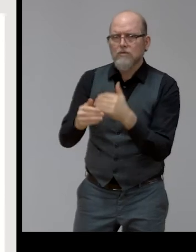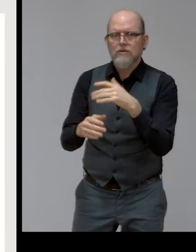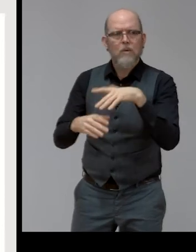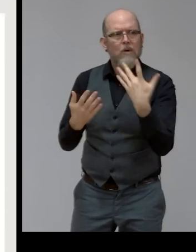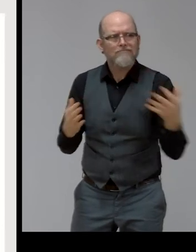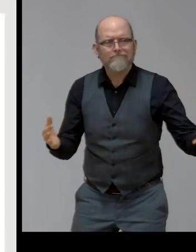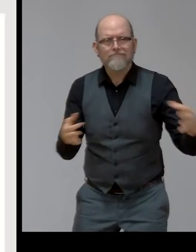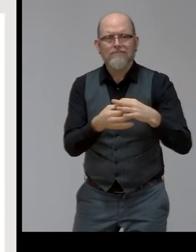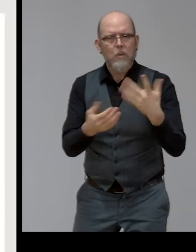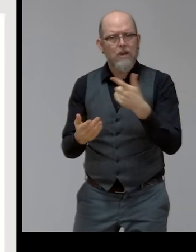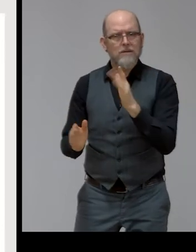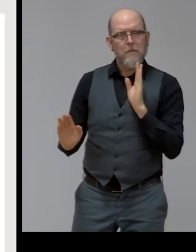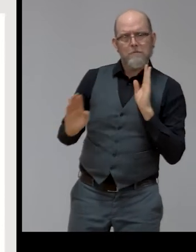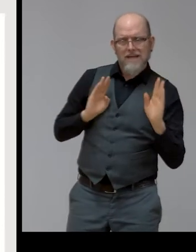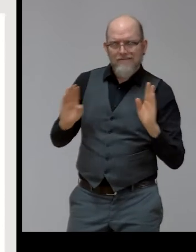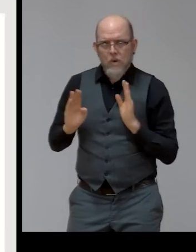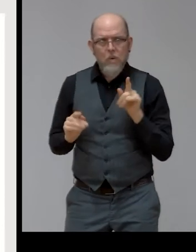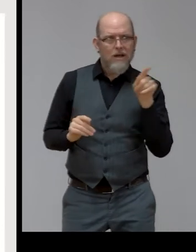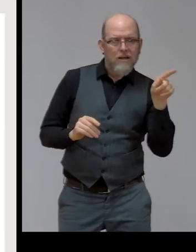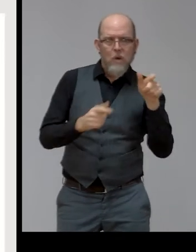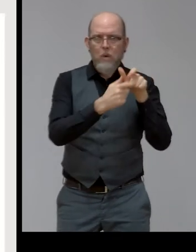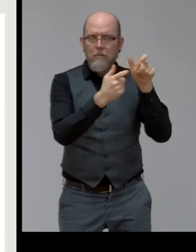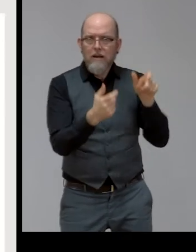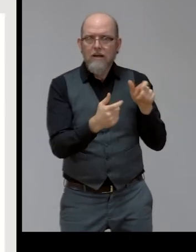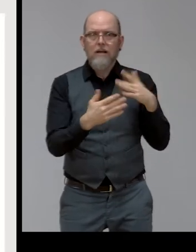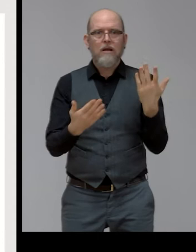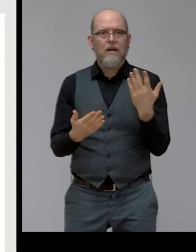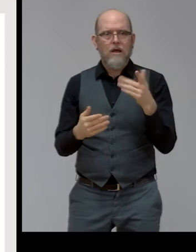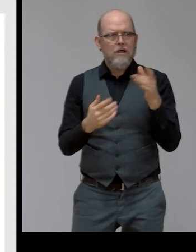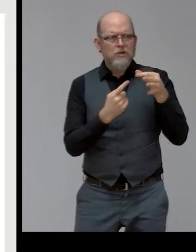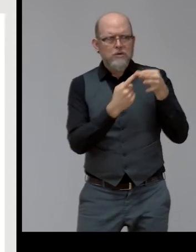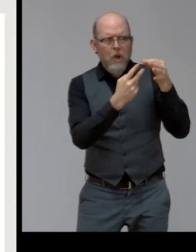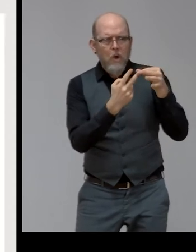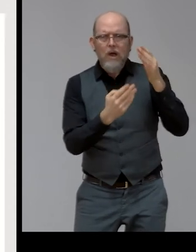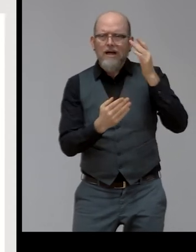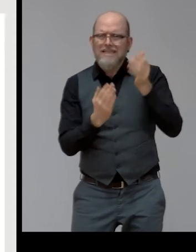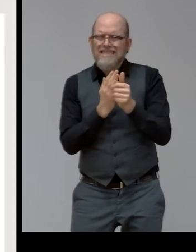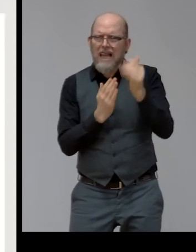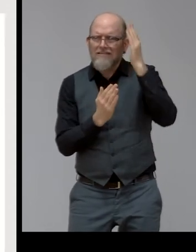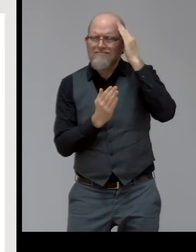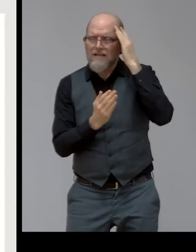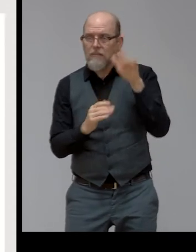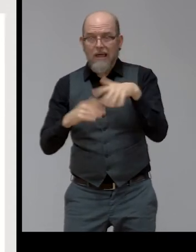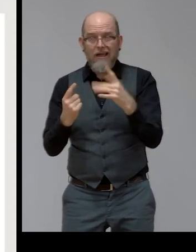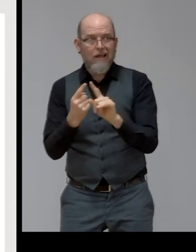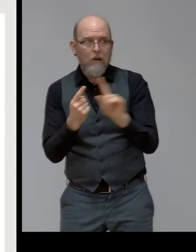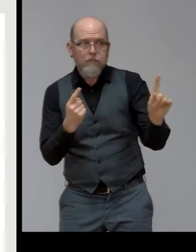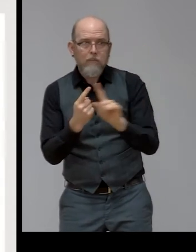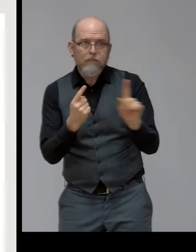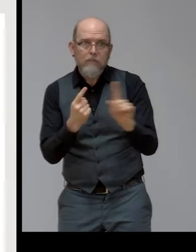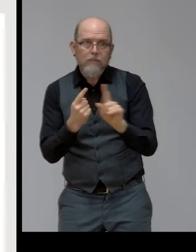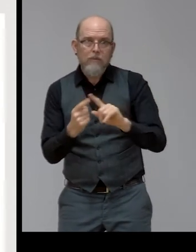company. At the same time, they inform families on how to support their child during this period.